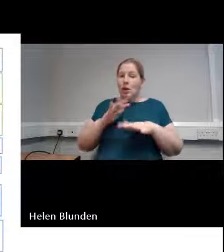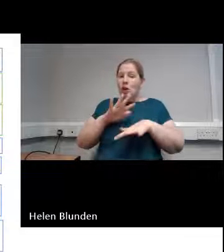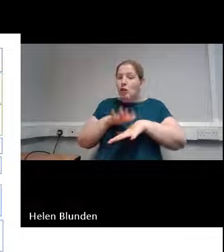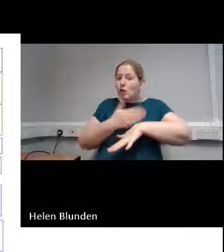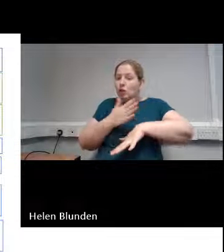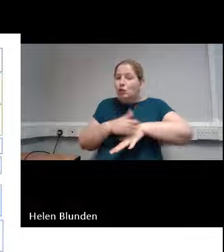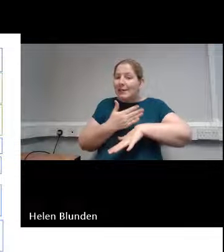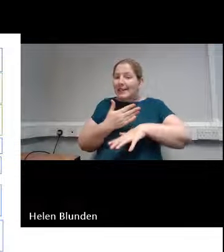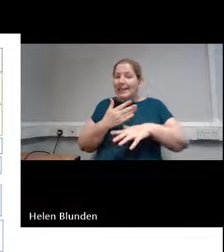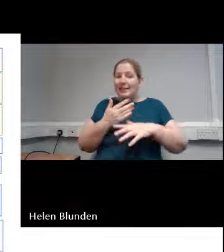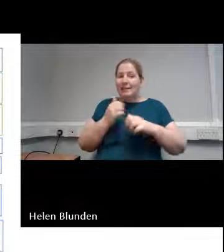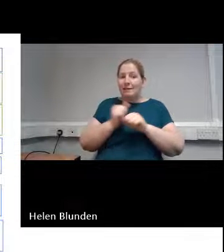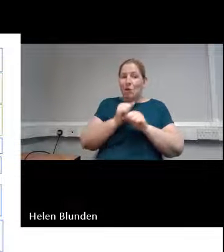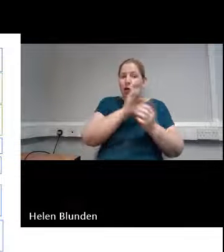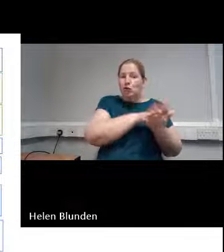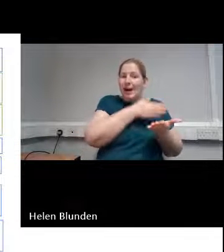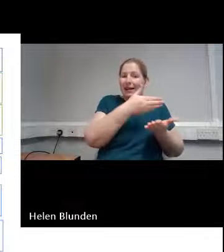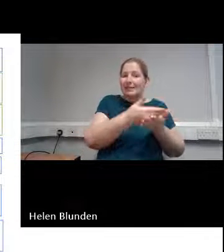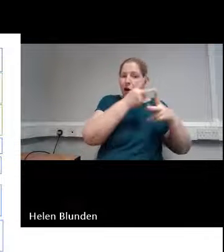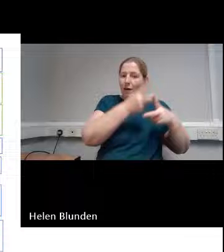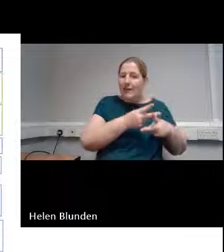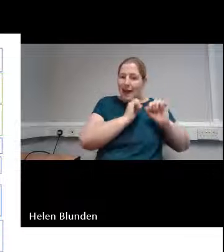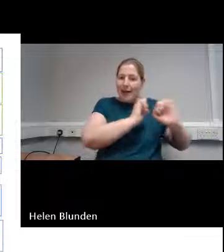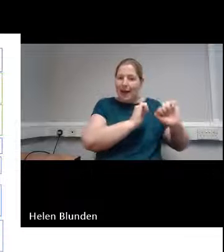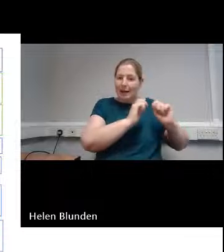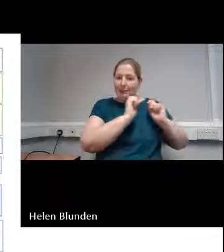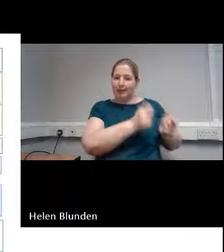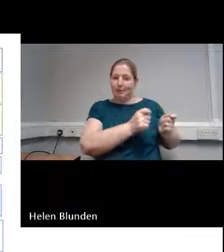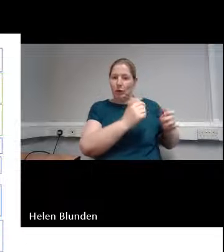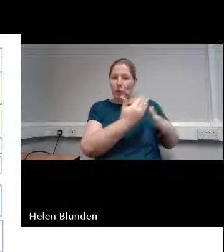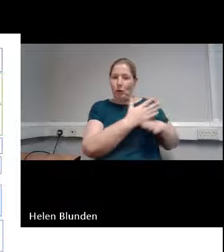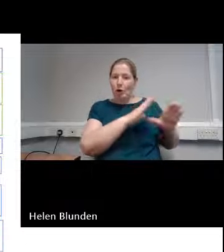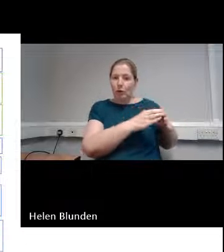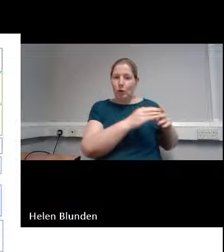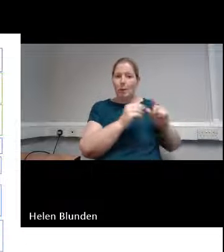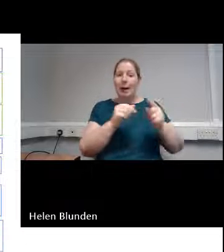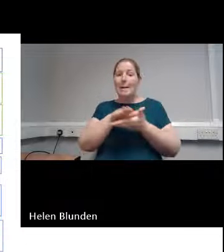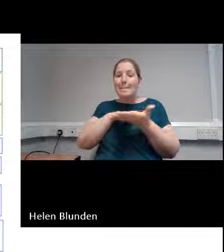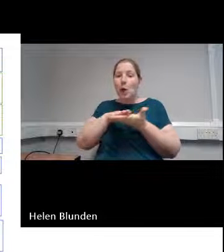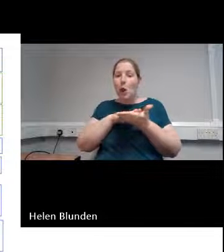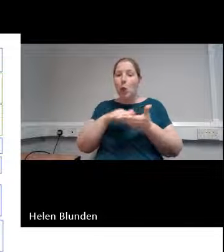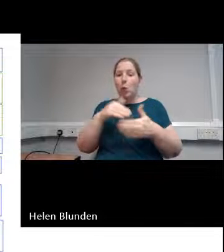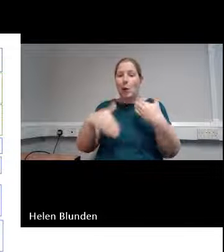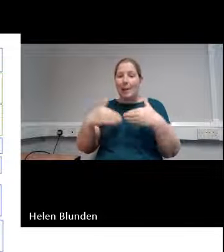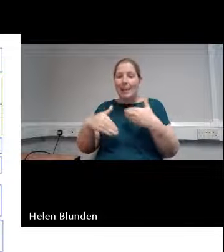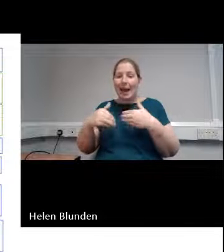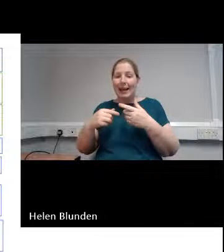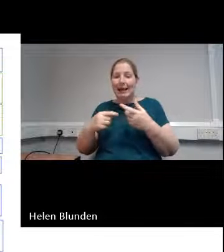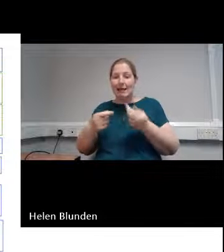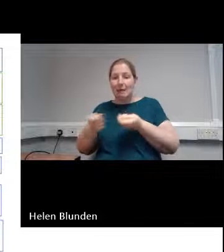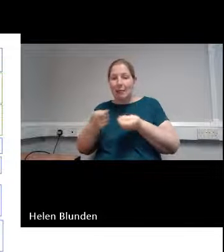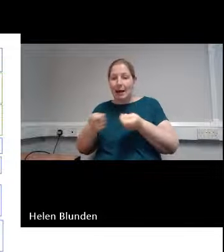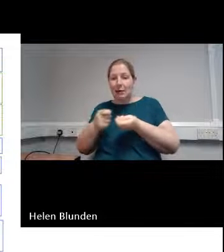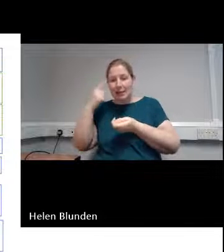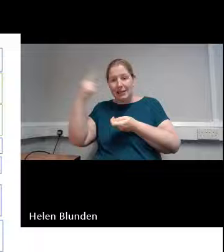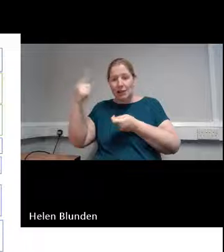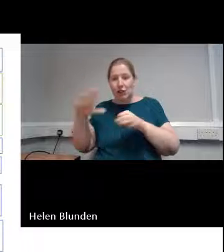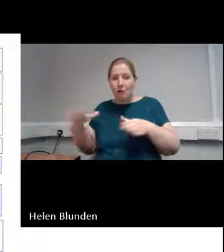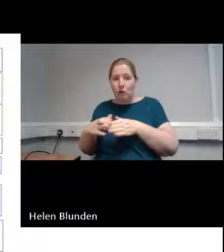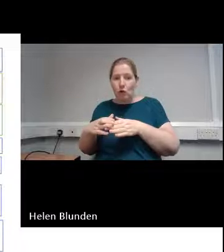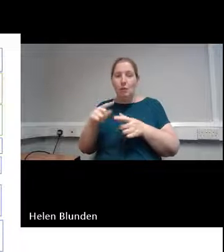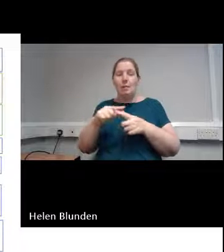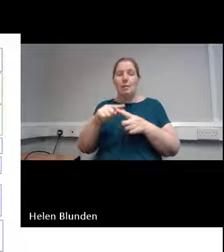for our transfers of care working group to take forward. The blue areas are for our pain management initiatives working group to take forward. We